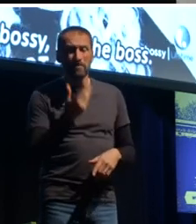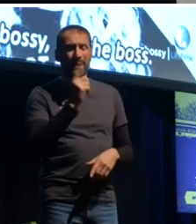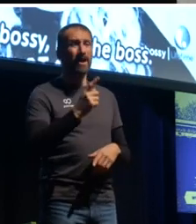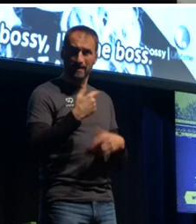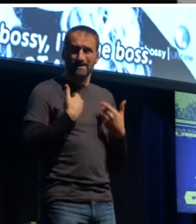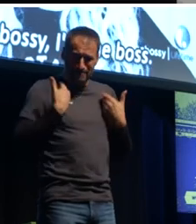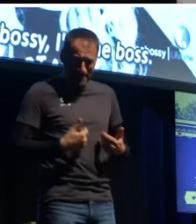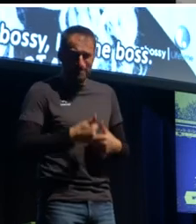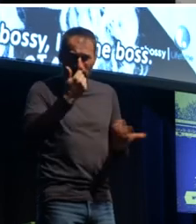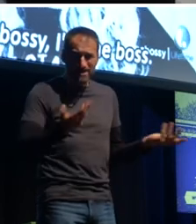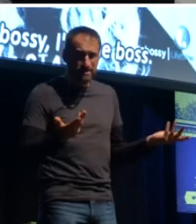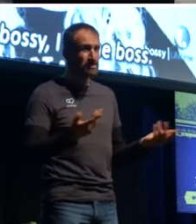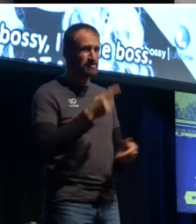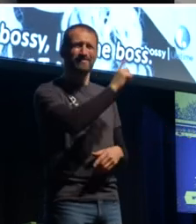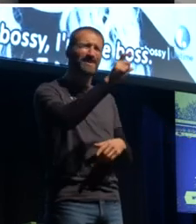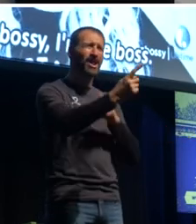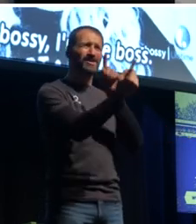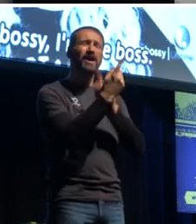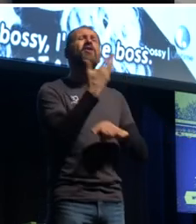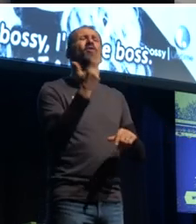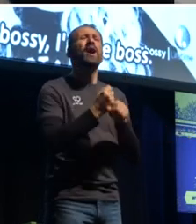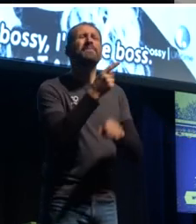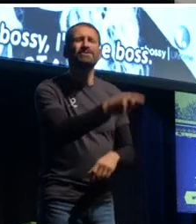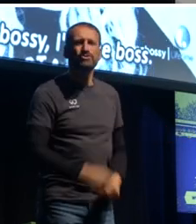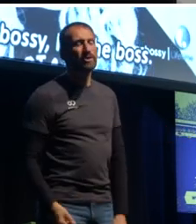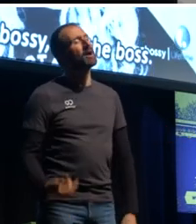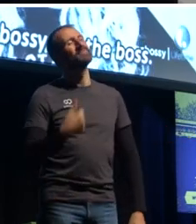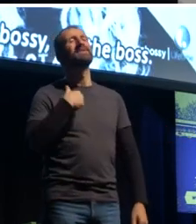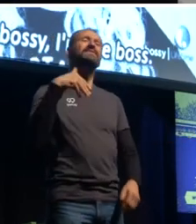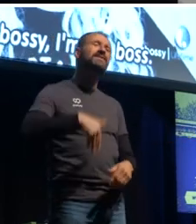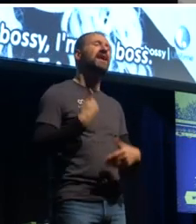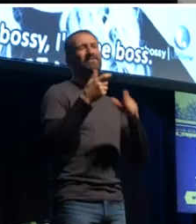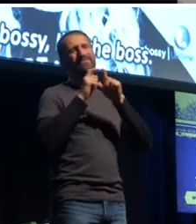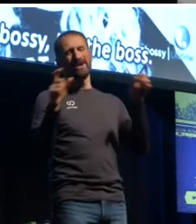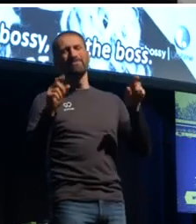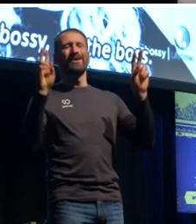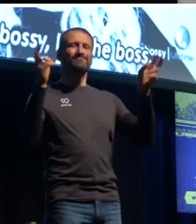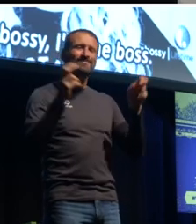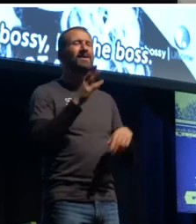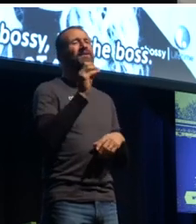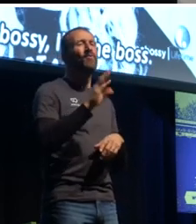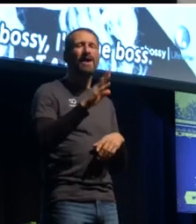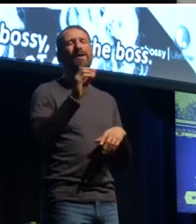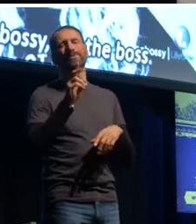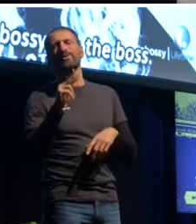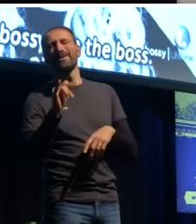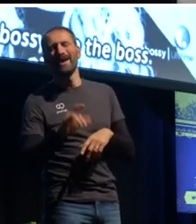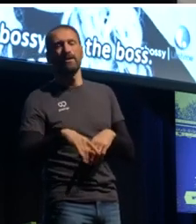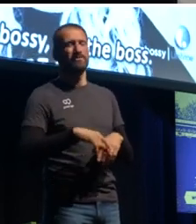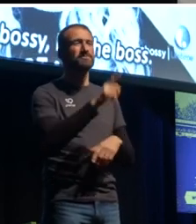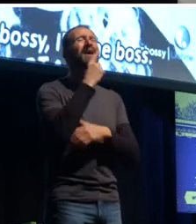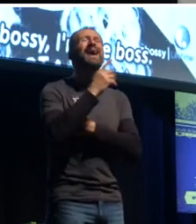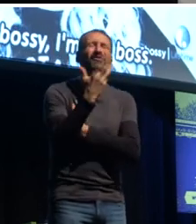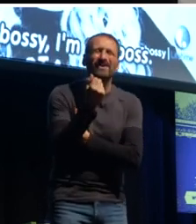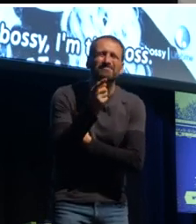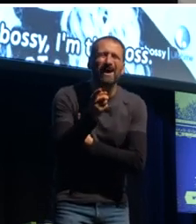they ask me, so where do you work? And I say, oh, I have a company called Webjunto. And then they say to me, oh, but what do you do